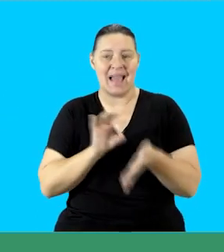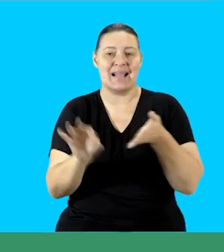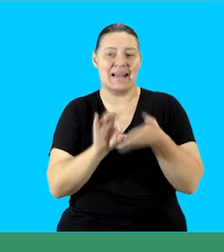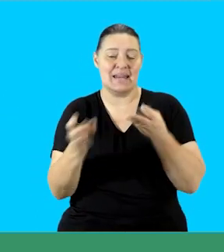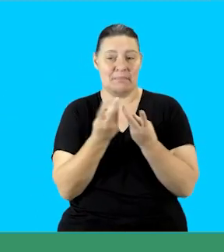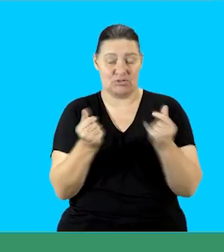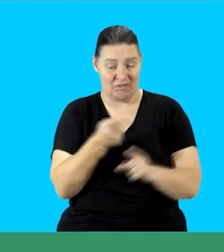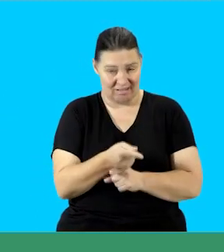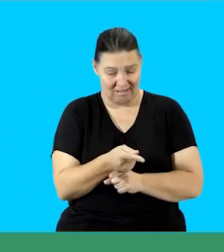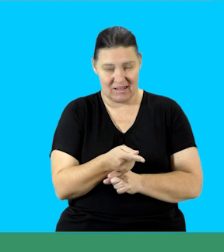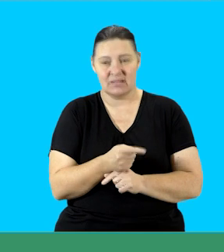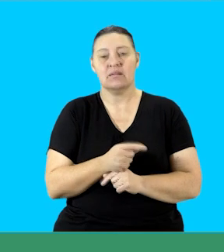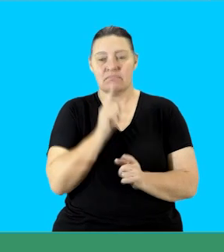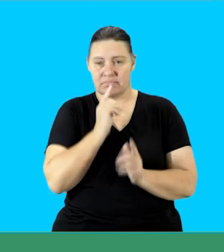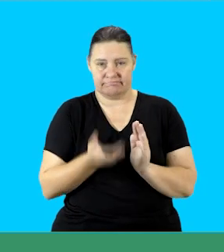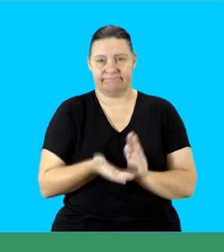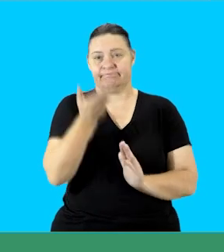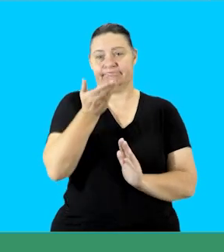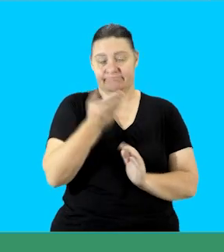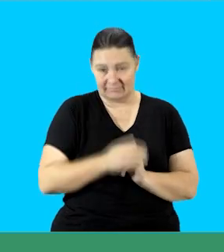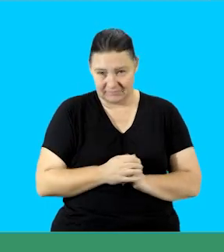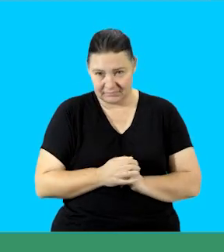material has increased